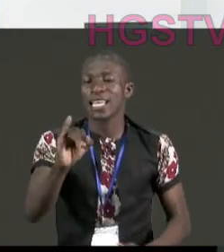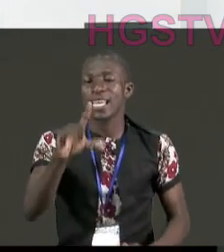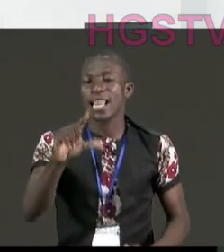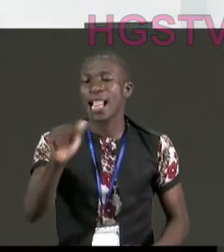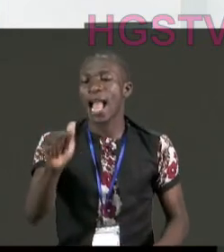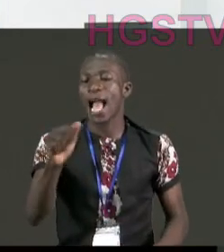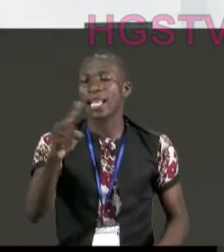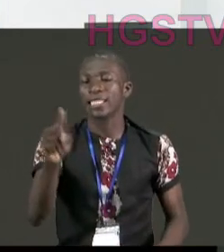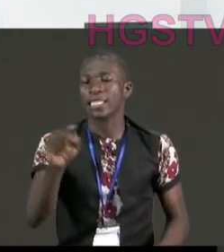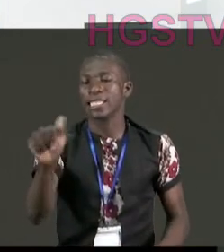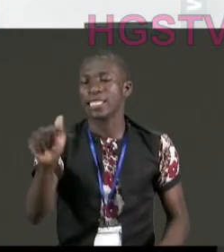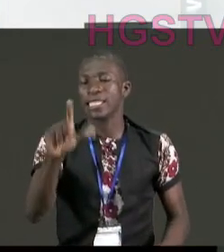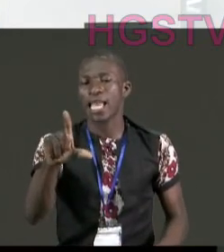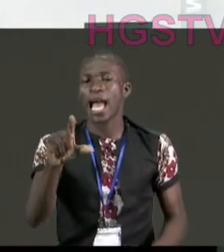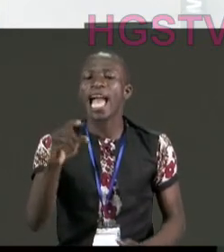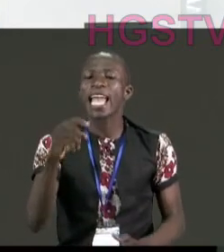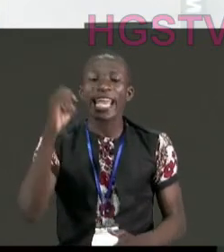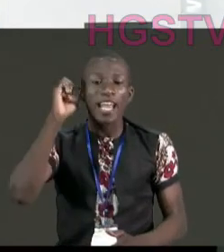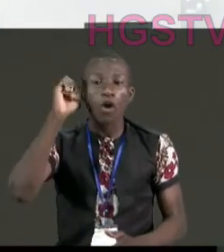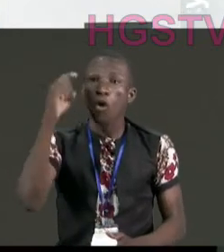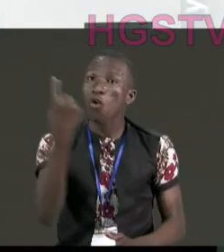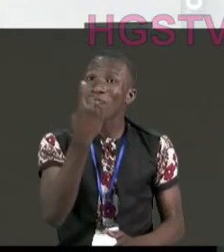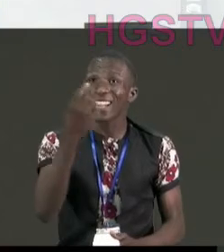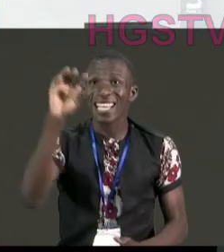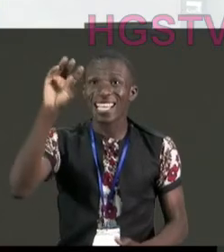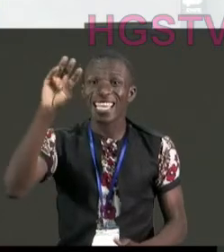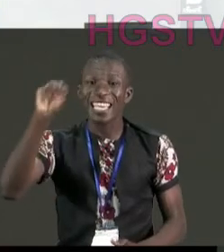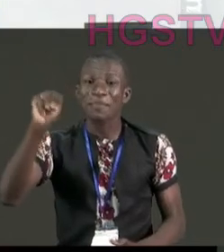It was Gehazi alone who lied